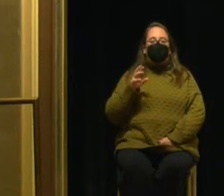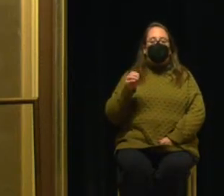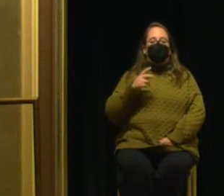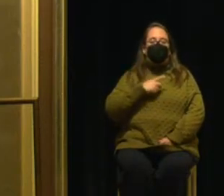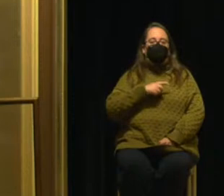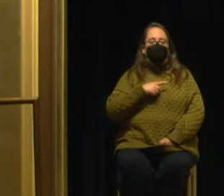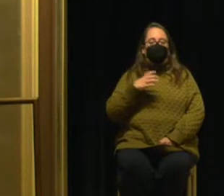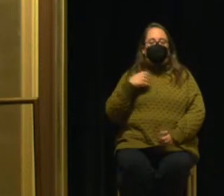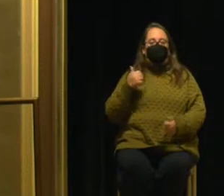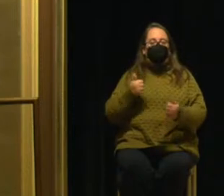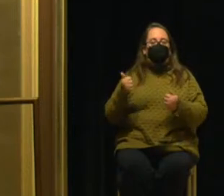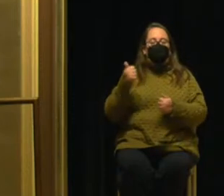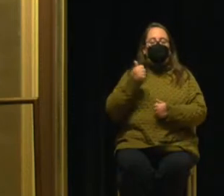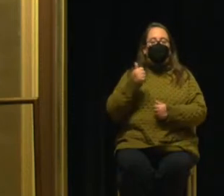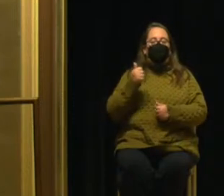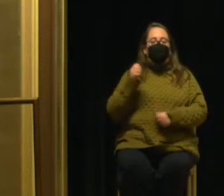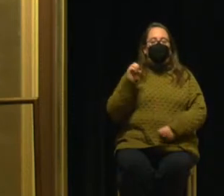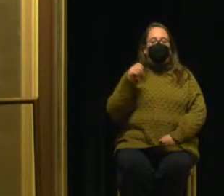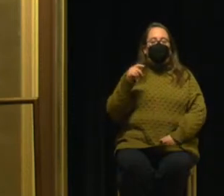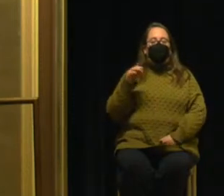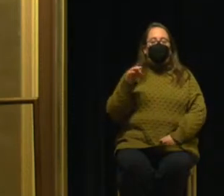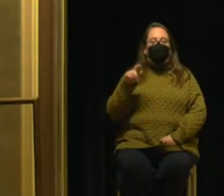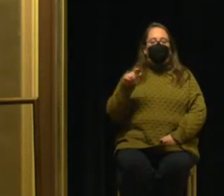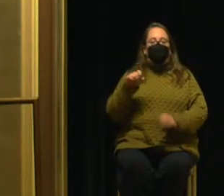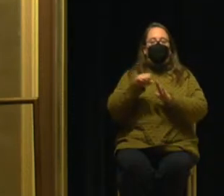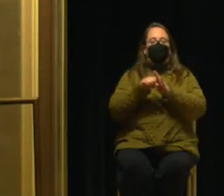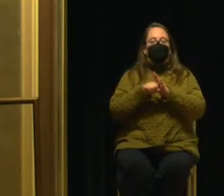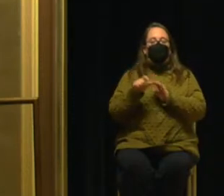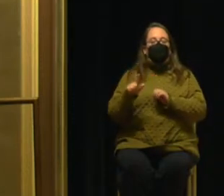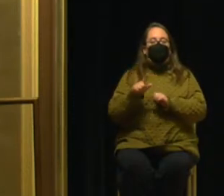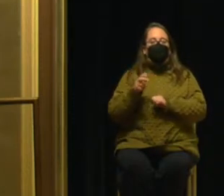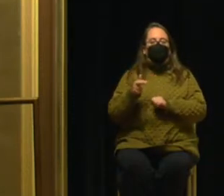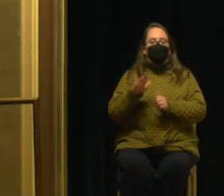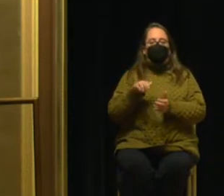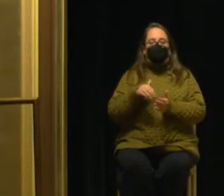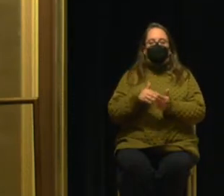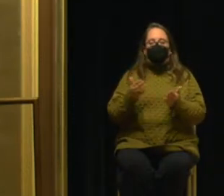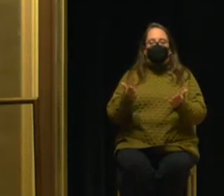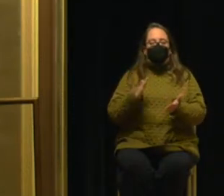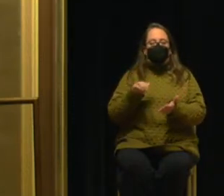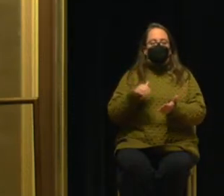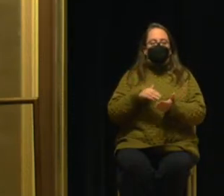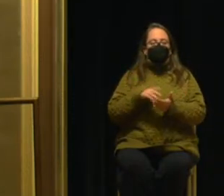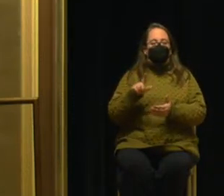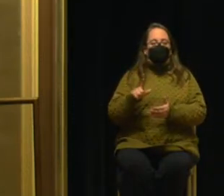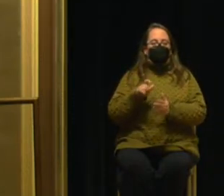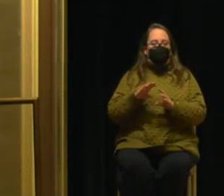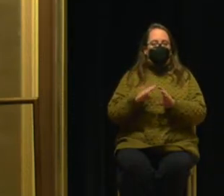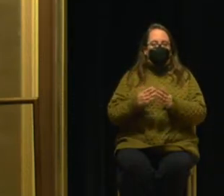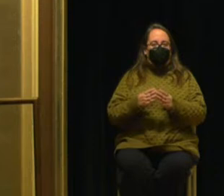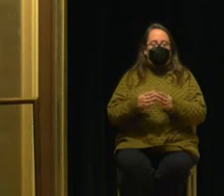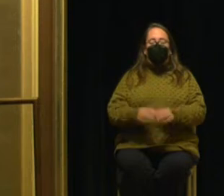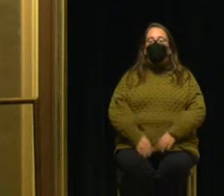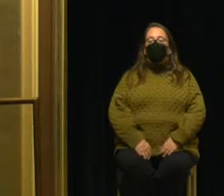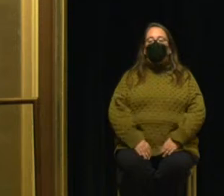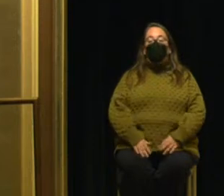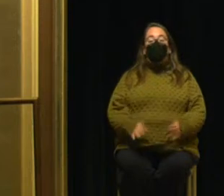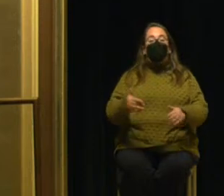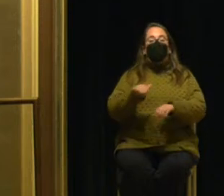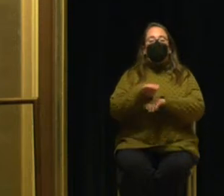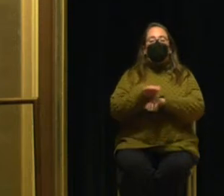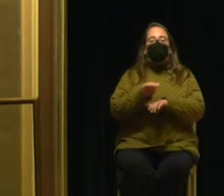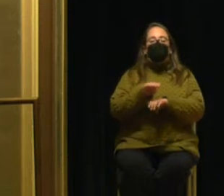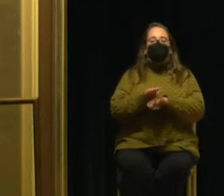Deputy Chief of the Pratt Library State Library Resource Center here at the Central Library. This evening, we